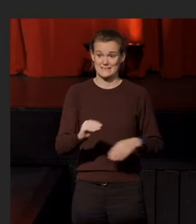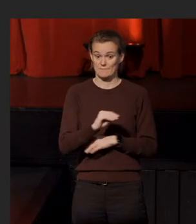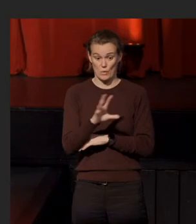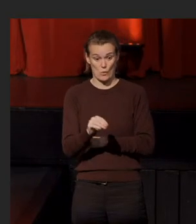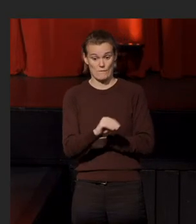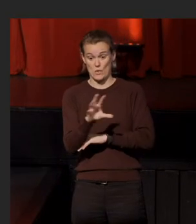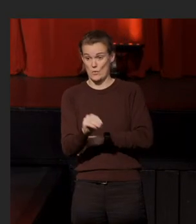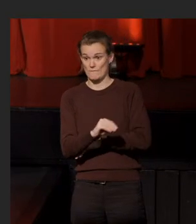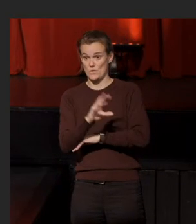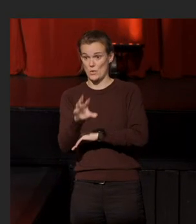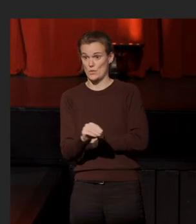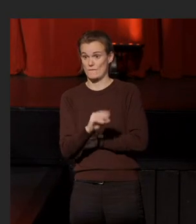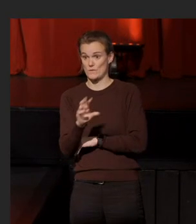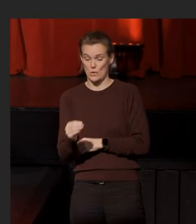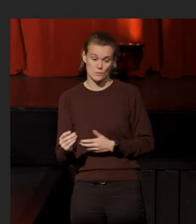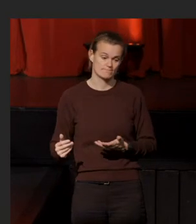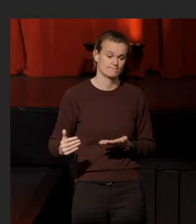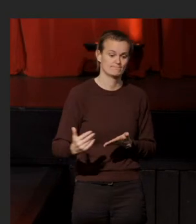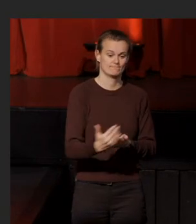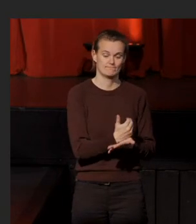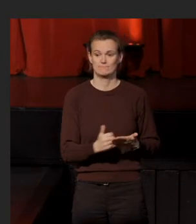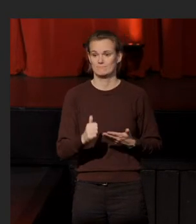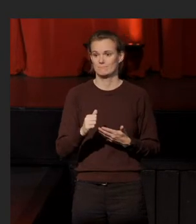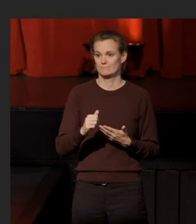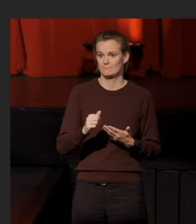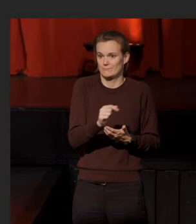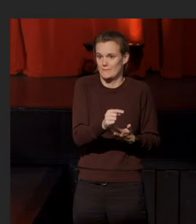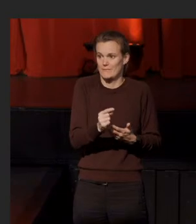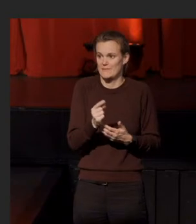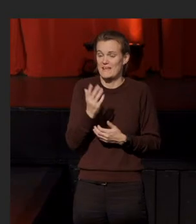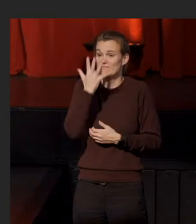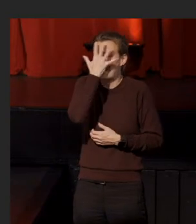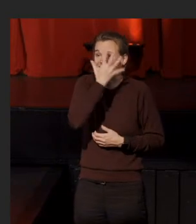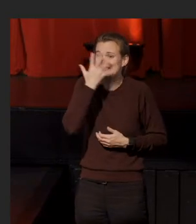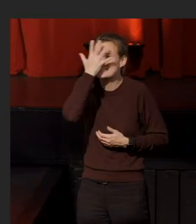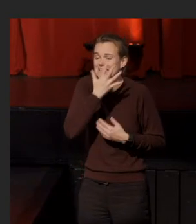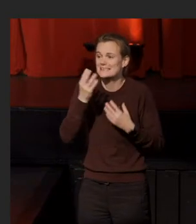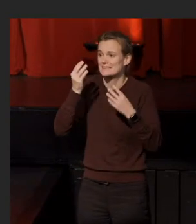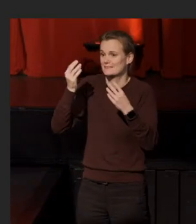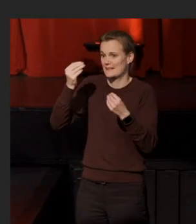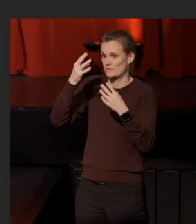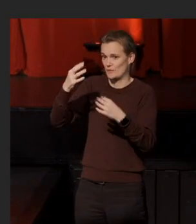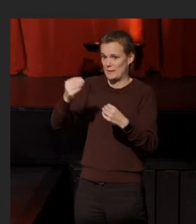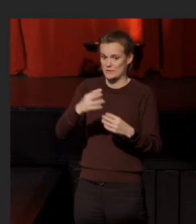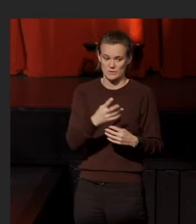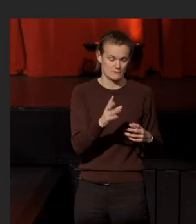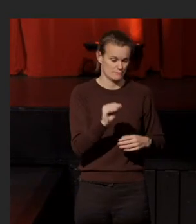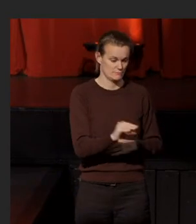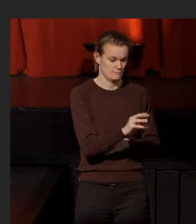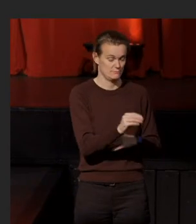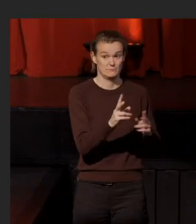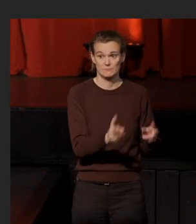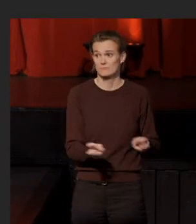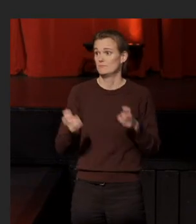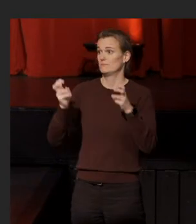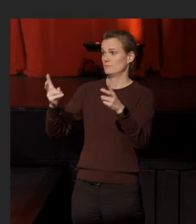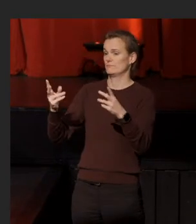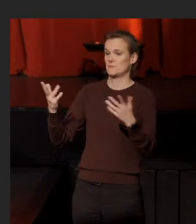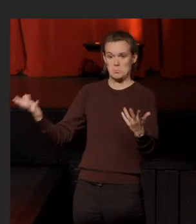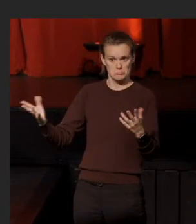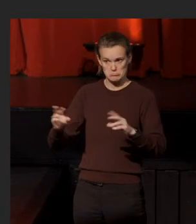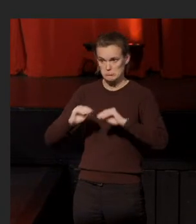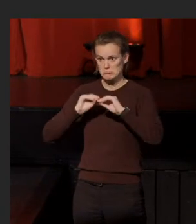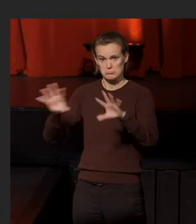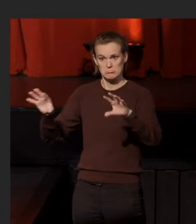so, collecting biometric data of their children, every aspect of their life throughout every part of their